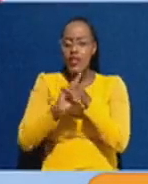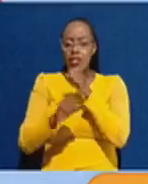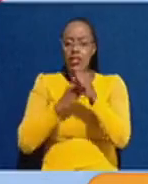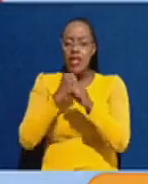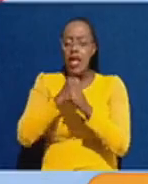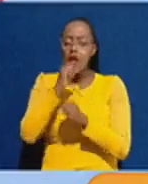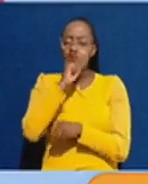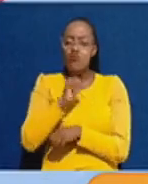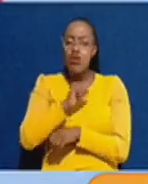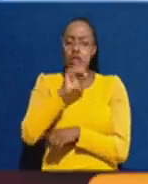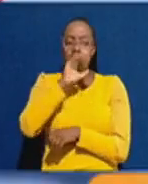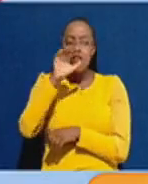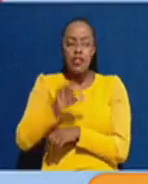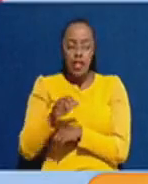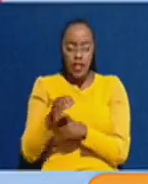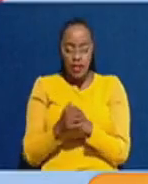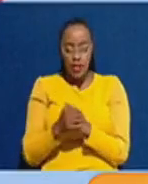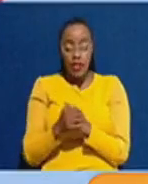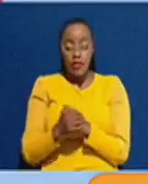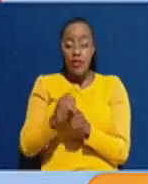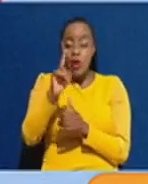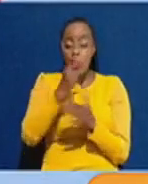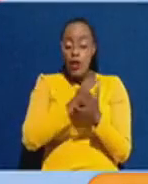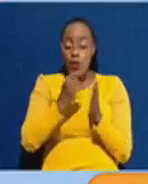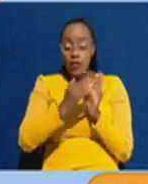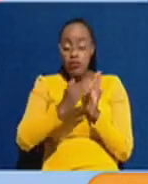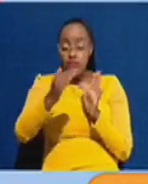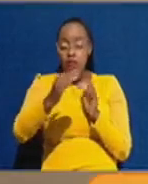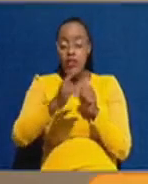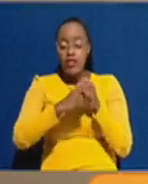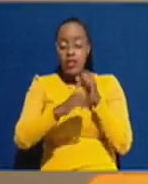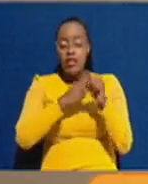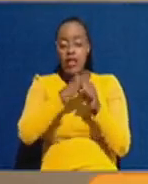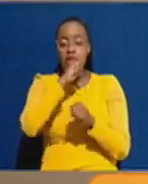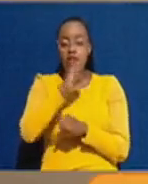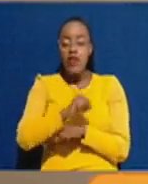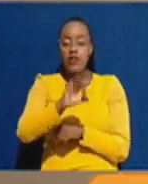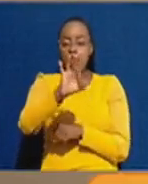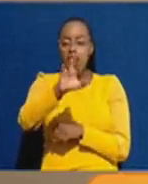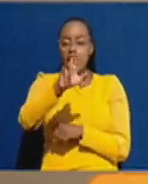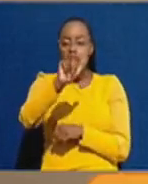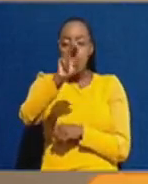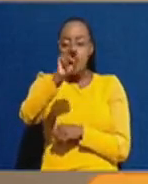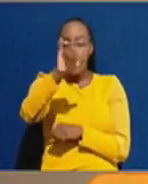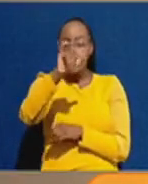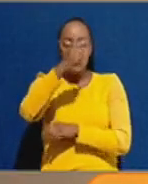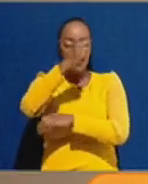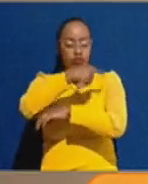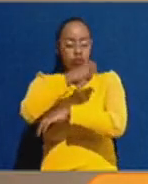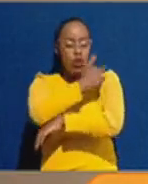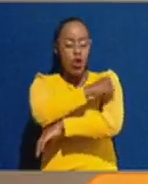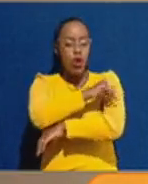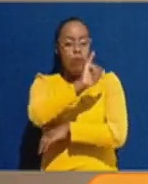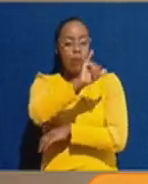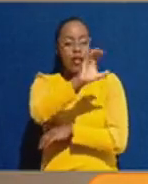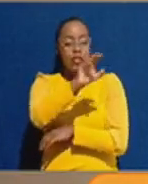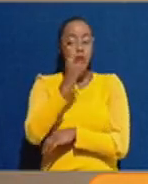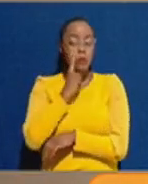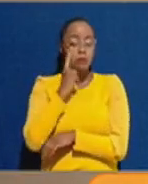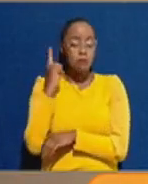son. For the last 1 week, six-year-old Francis' brother has been at the intensive care unit ward at this